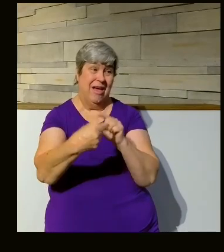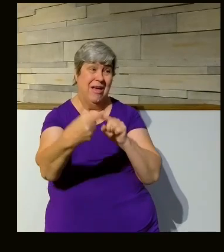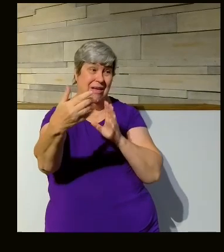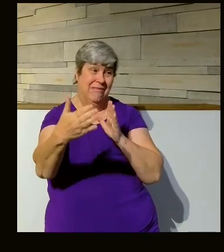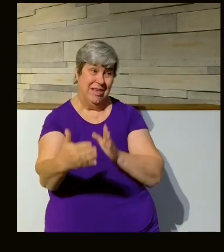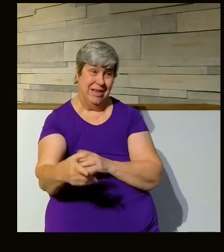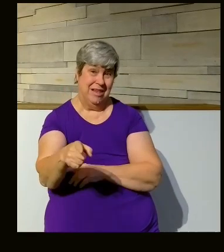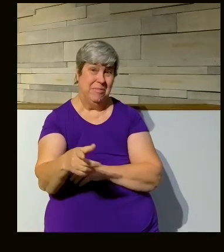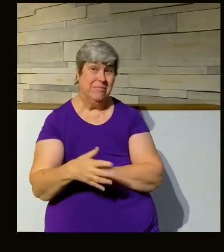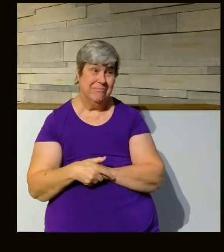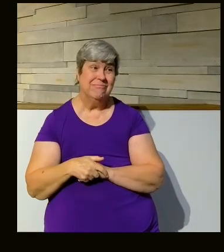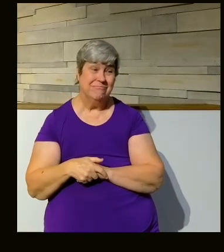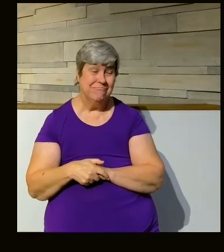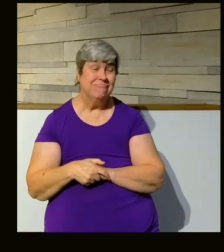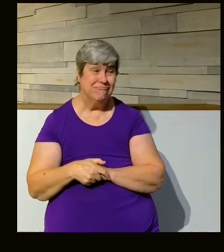enemies, right?